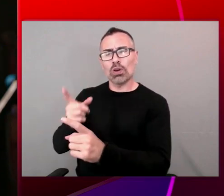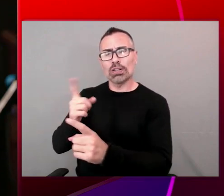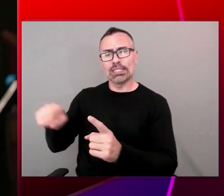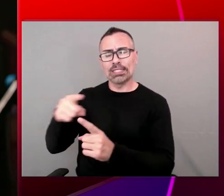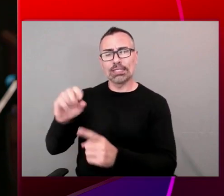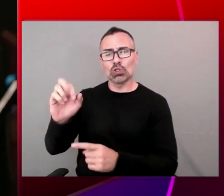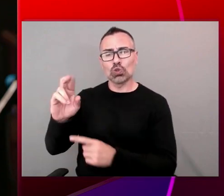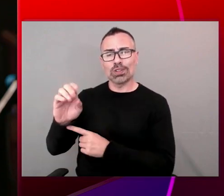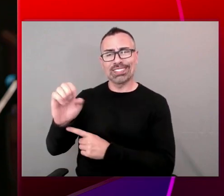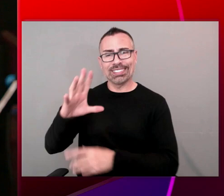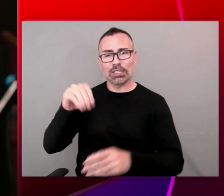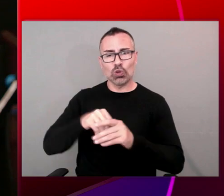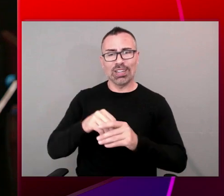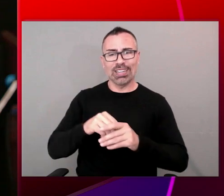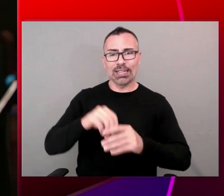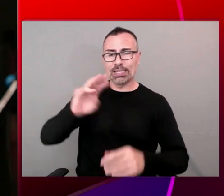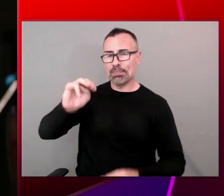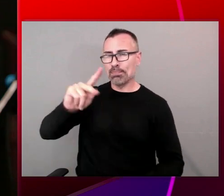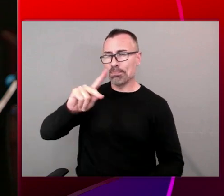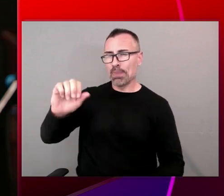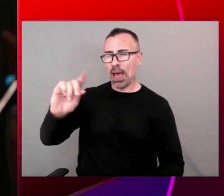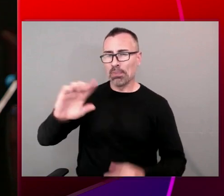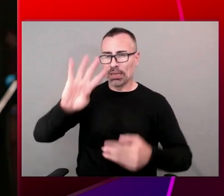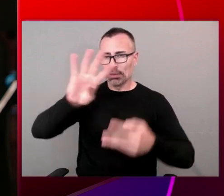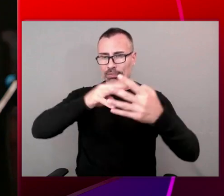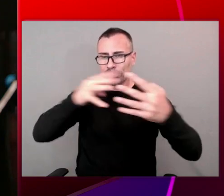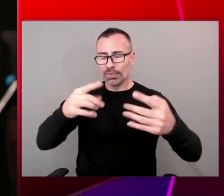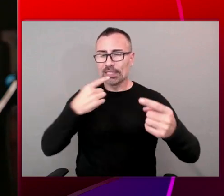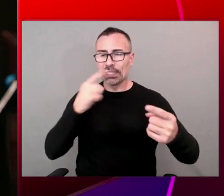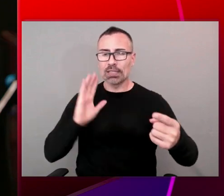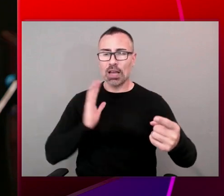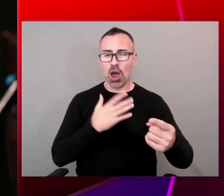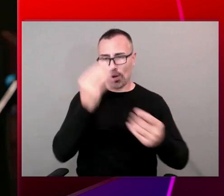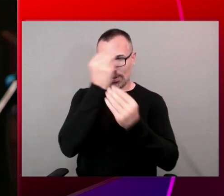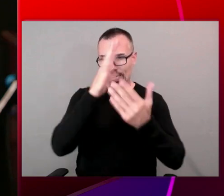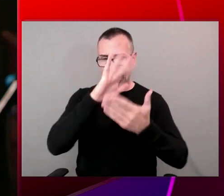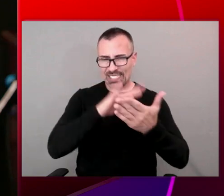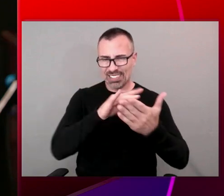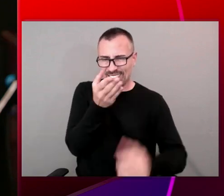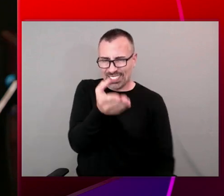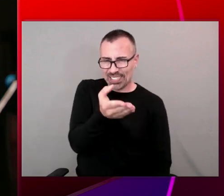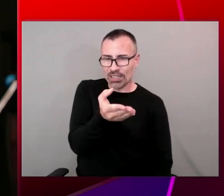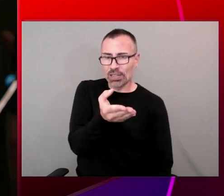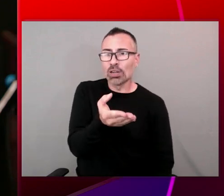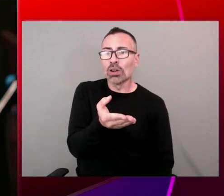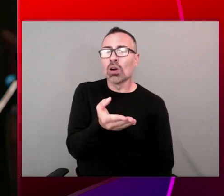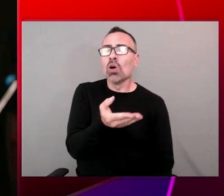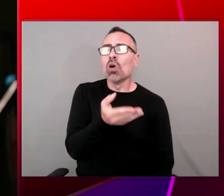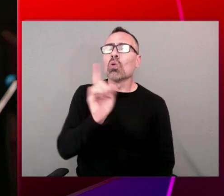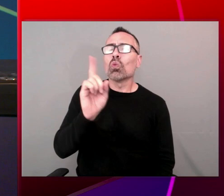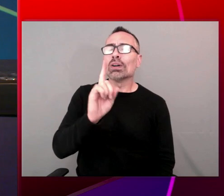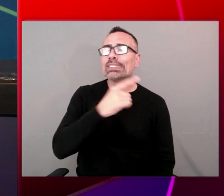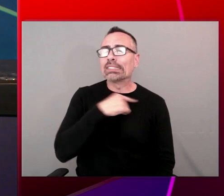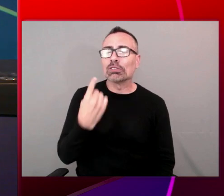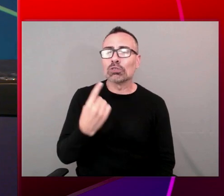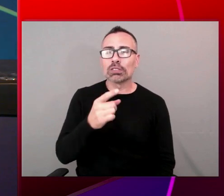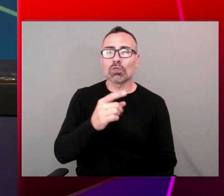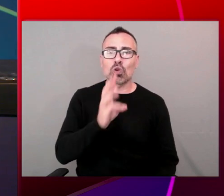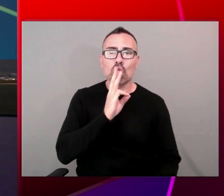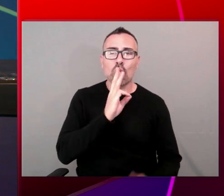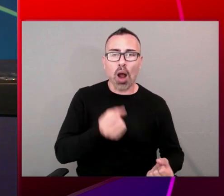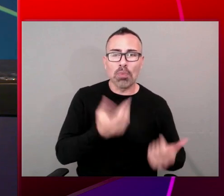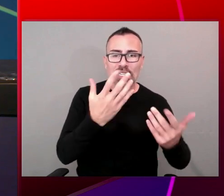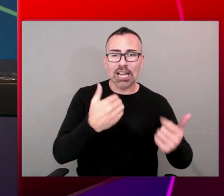that allows us to say, all right, our data centers are here. What's the risk around water quantity, water quality, water access, all of those